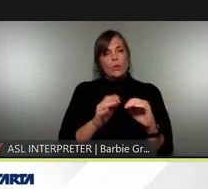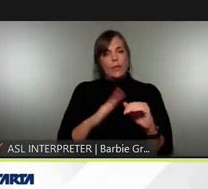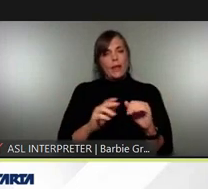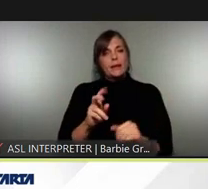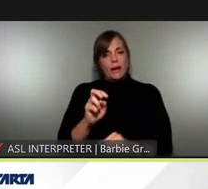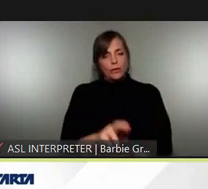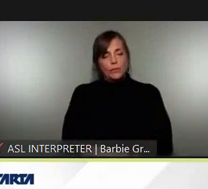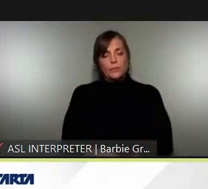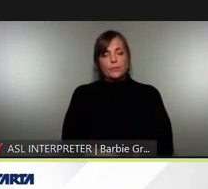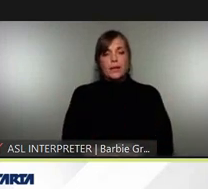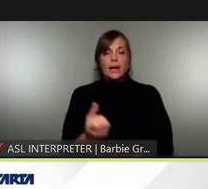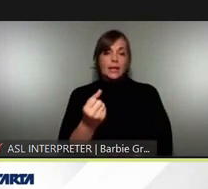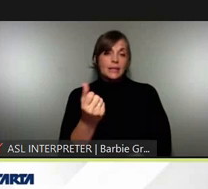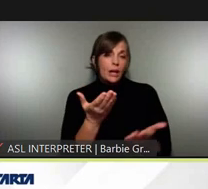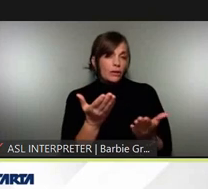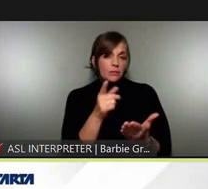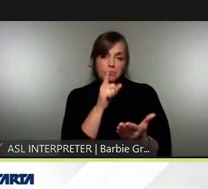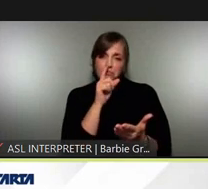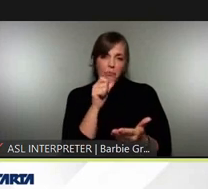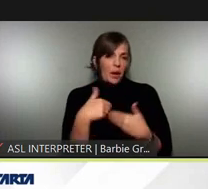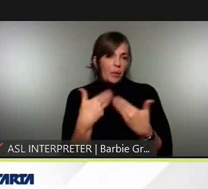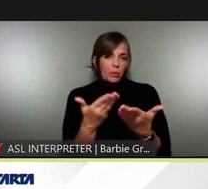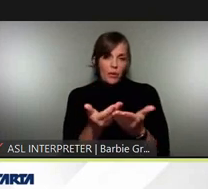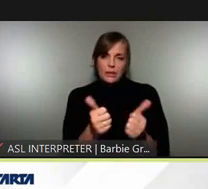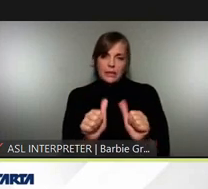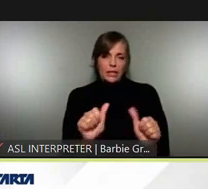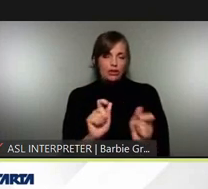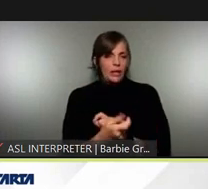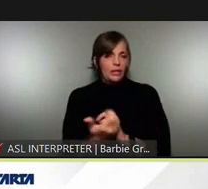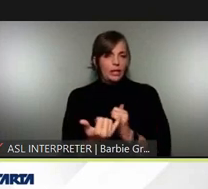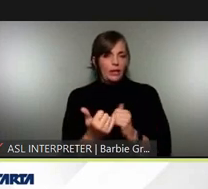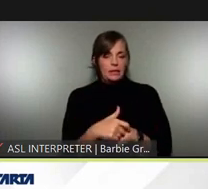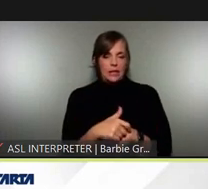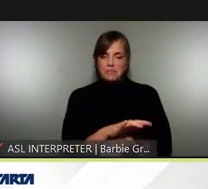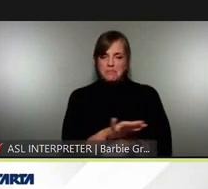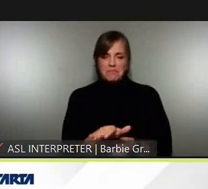Saturday service, we're not proposing any changes to Saturday service at this point, taking on,